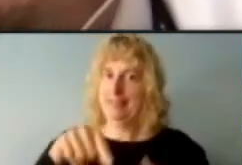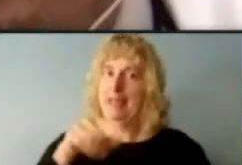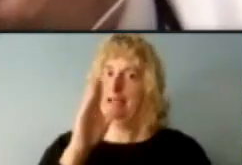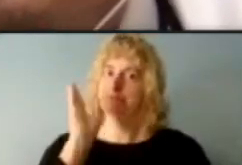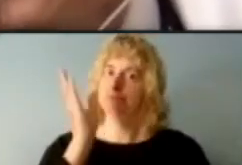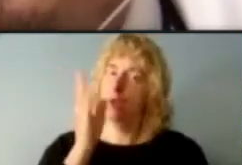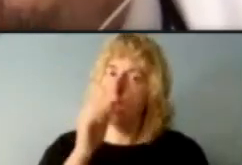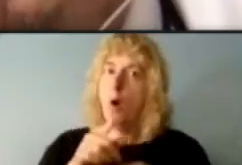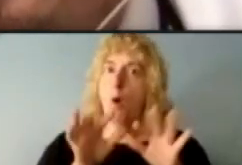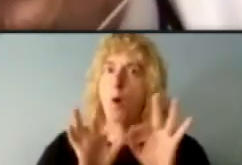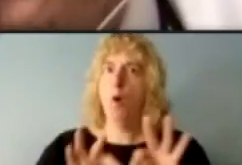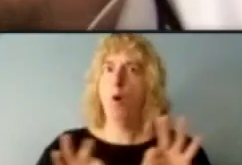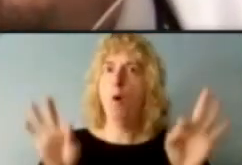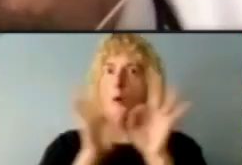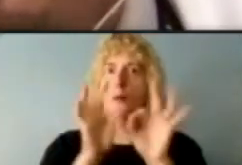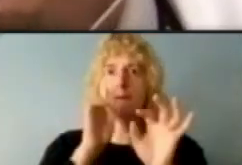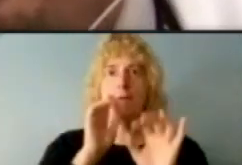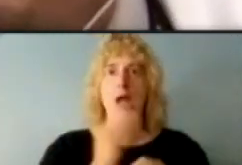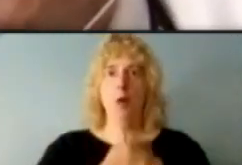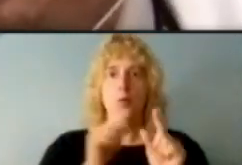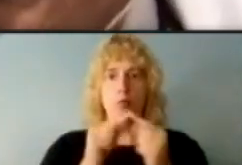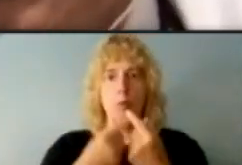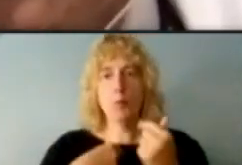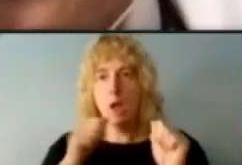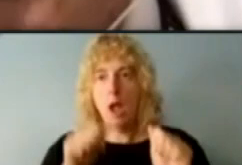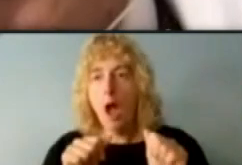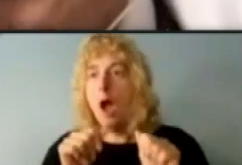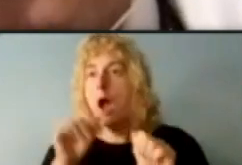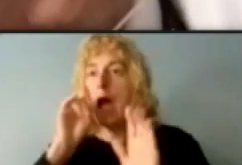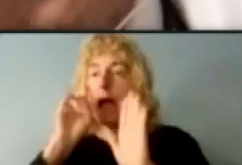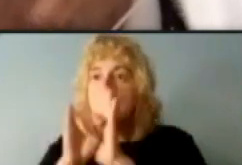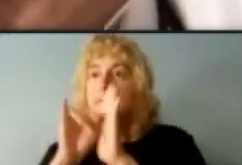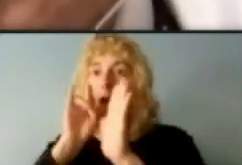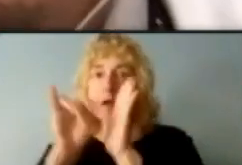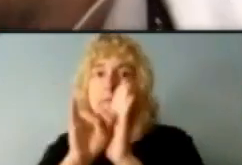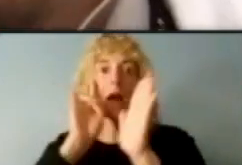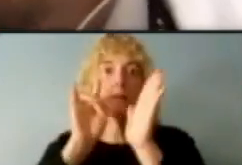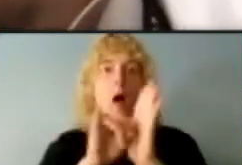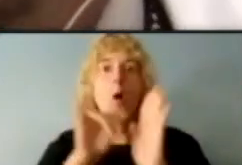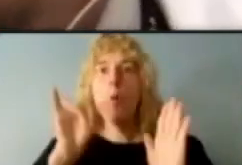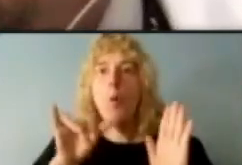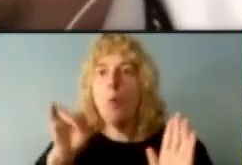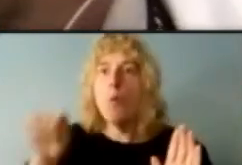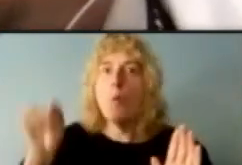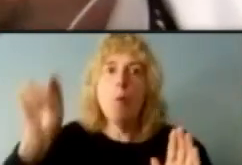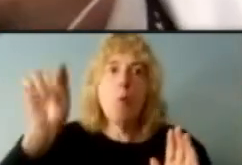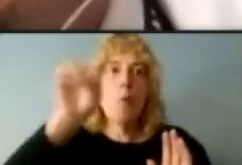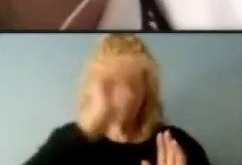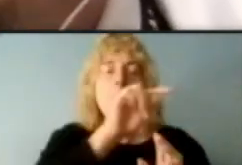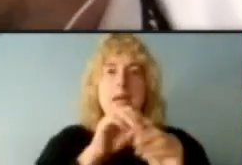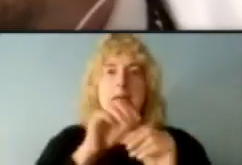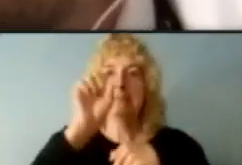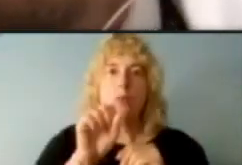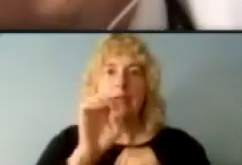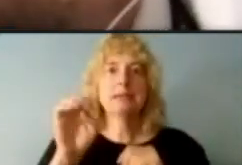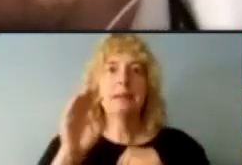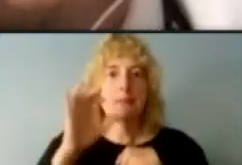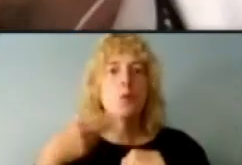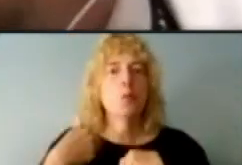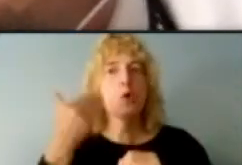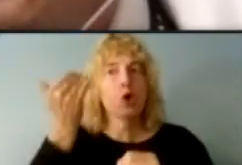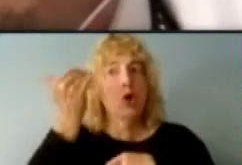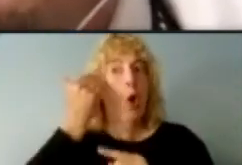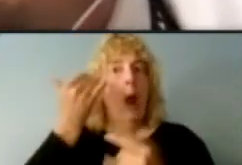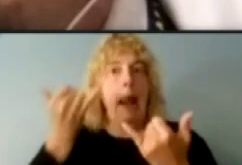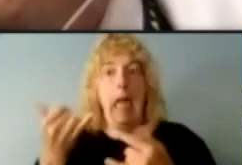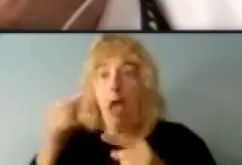identify other organizations that are out there in the Detroit metro area and Southeast Michigan, so that we know who to refer people. So we have